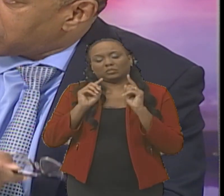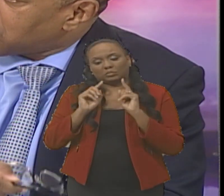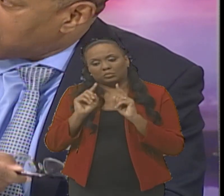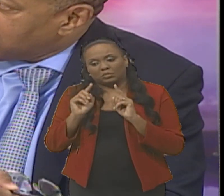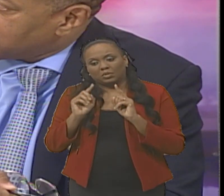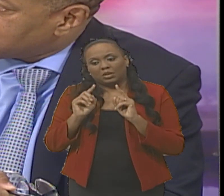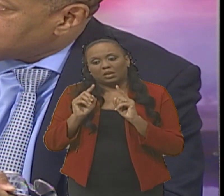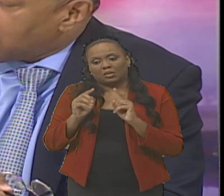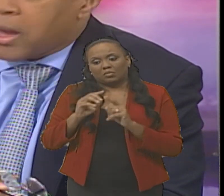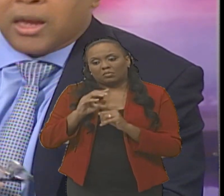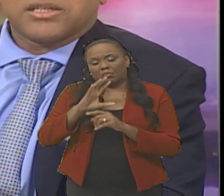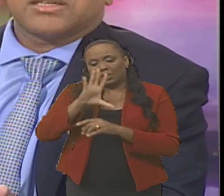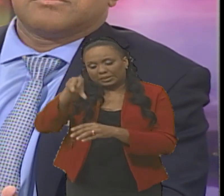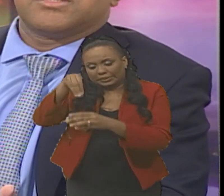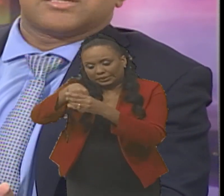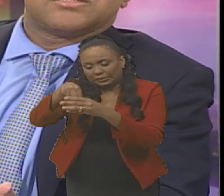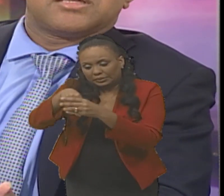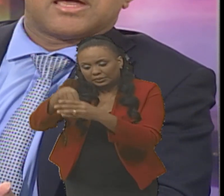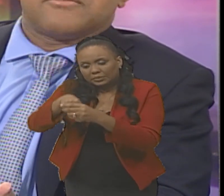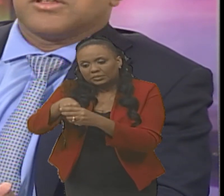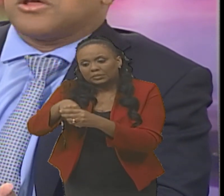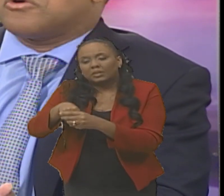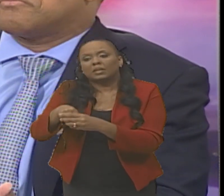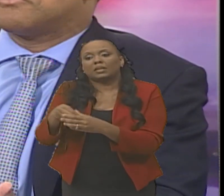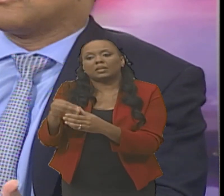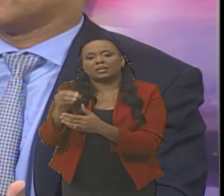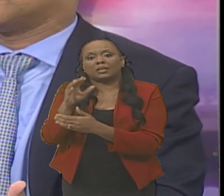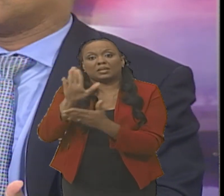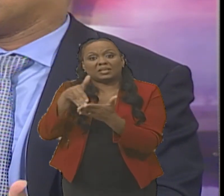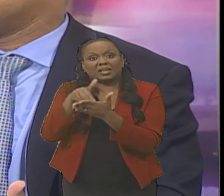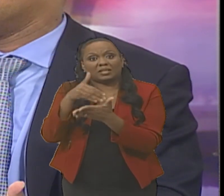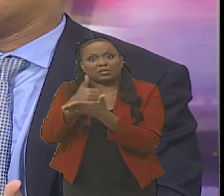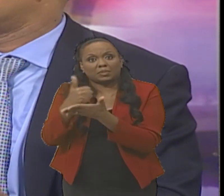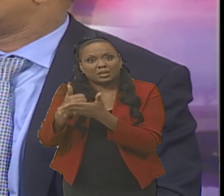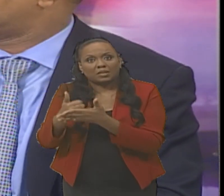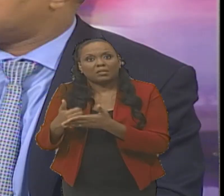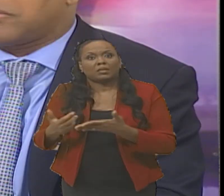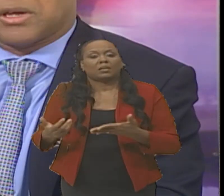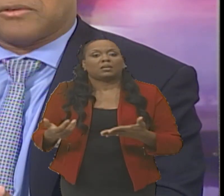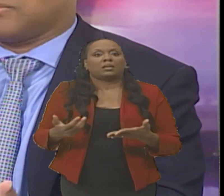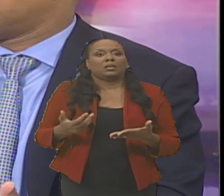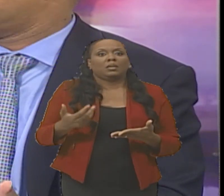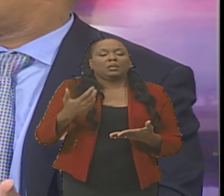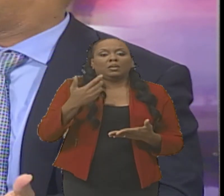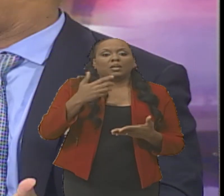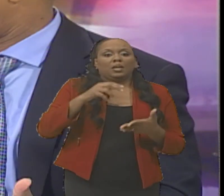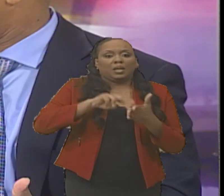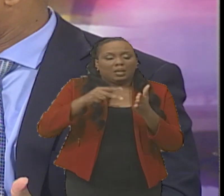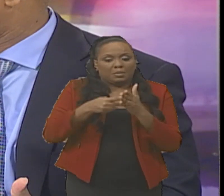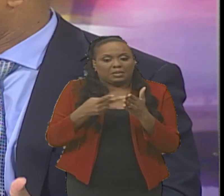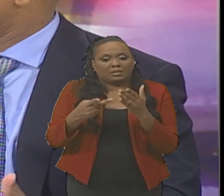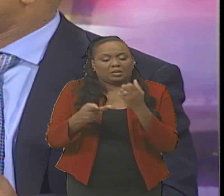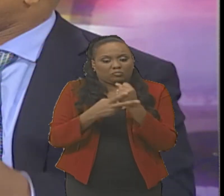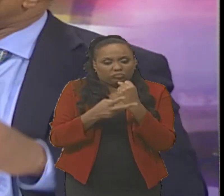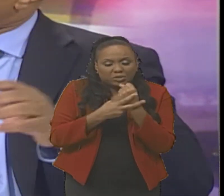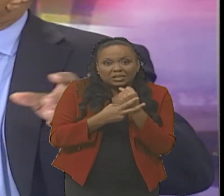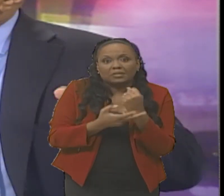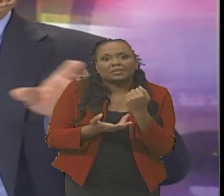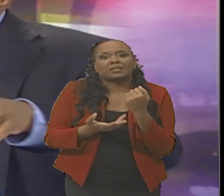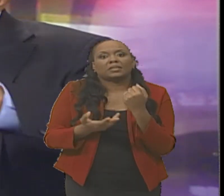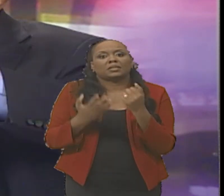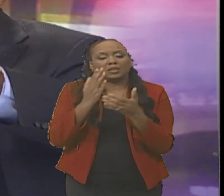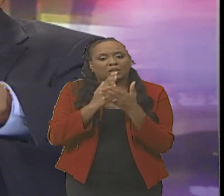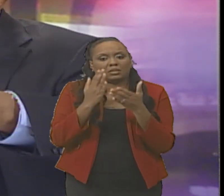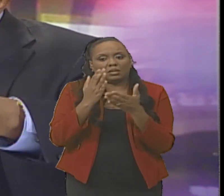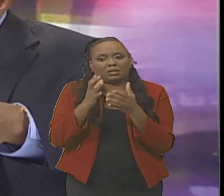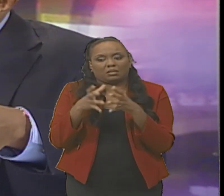as a measure of confidence. It just means that instead of having now $300 million in the reserve, you have a bit less. So it's not that that